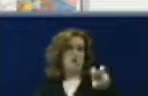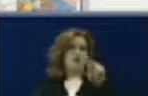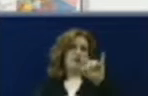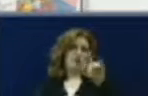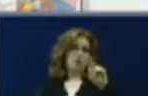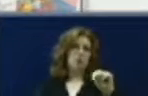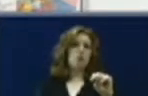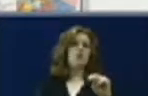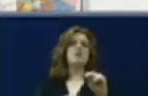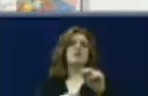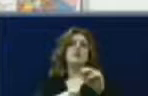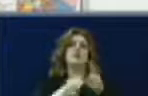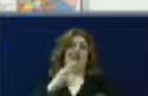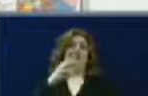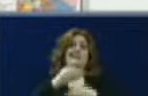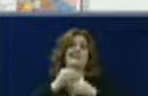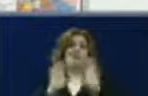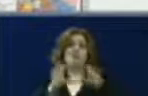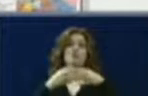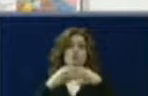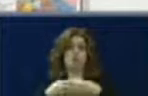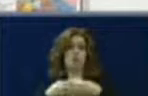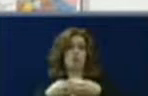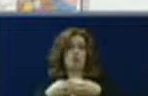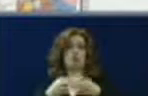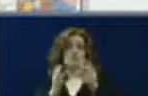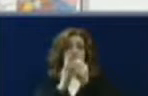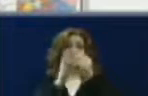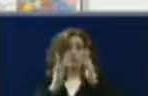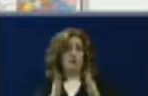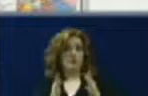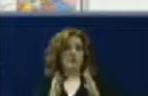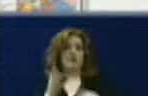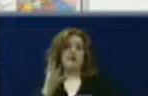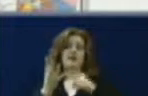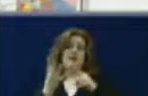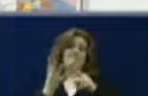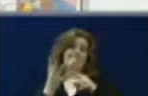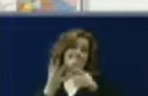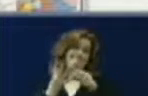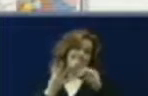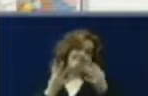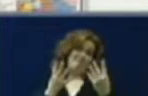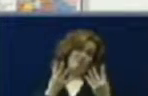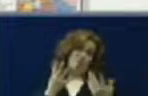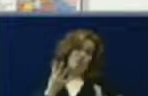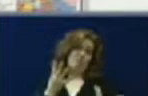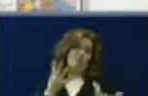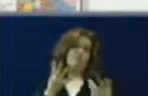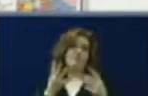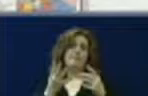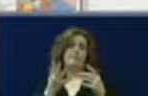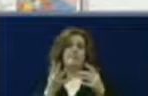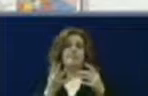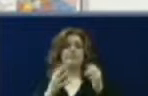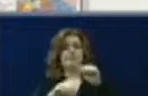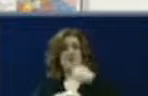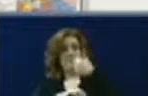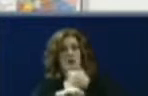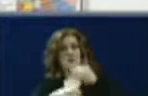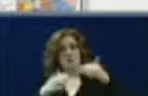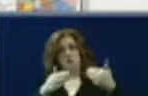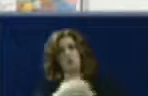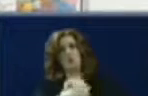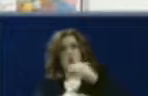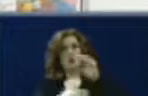additional group of students, and option 4 places the new elementary